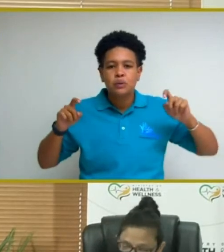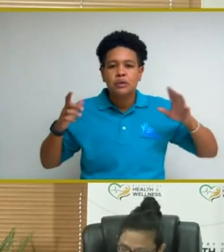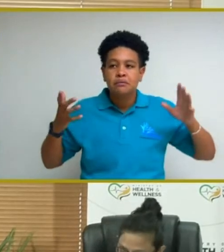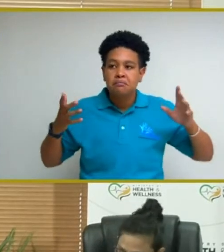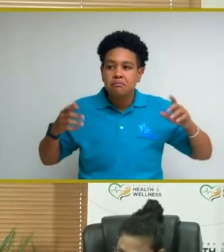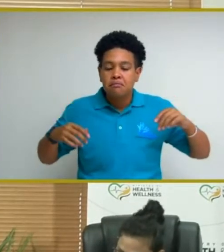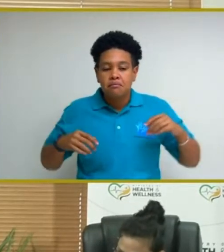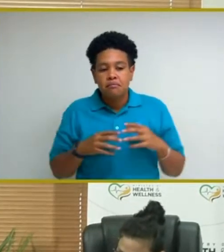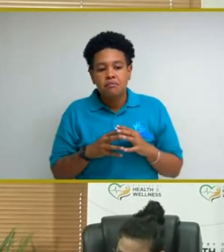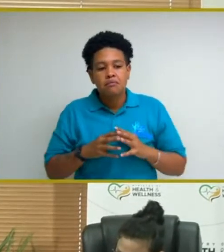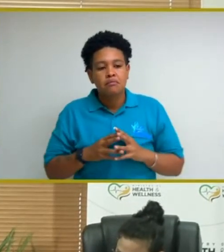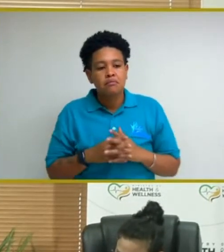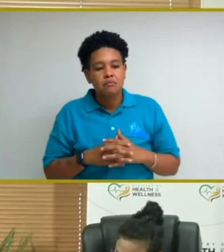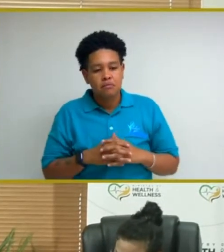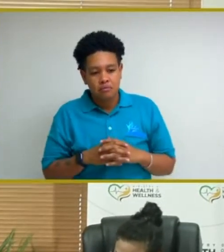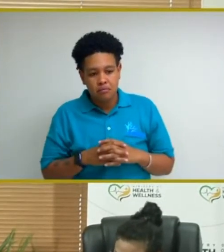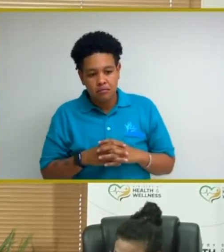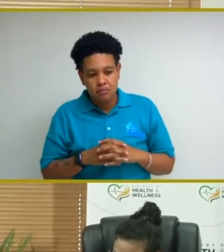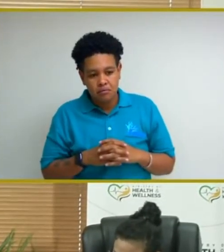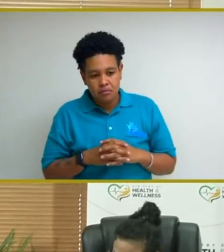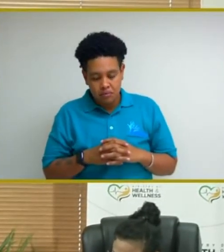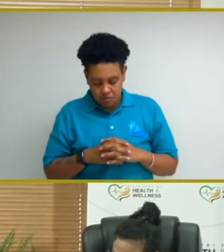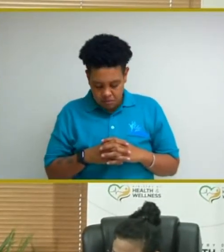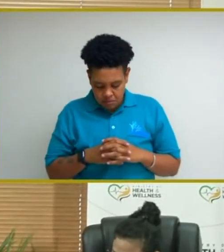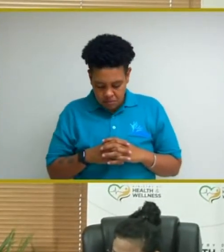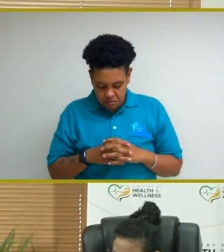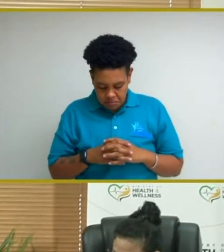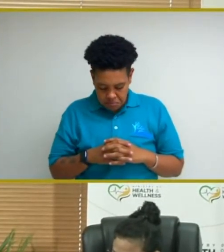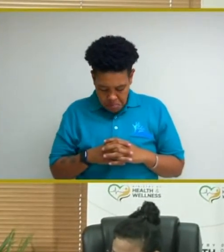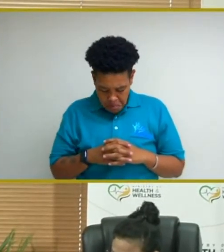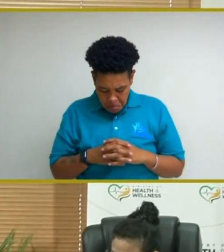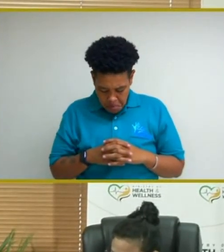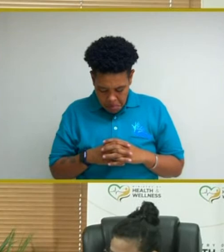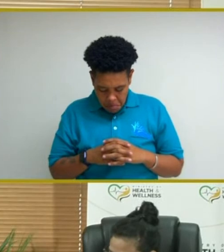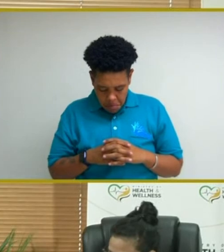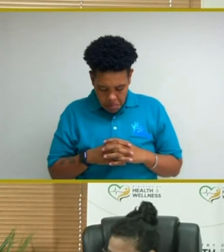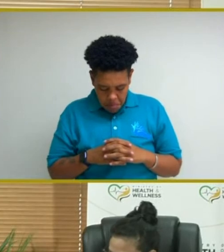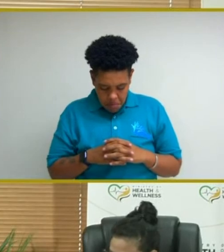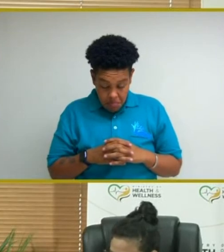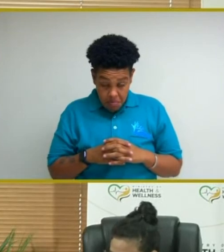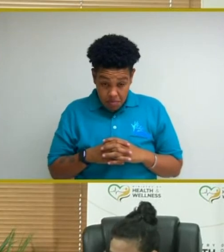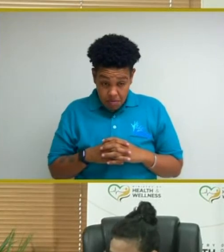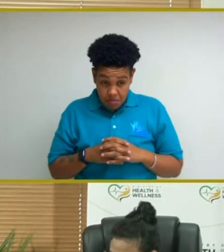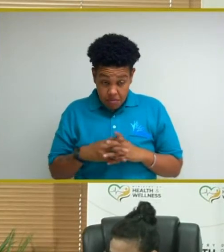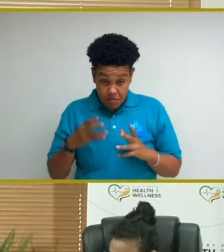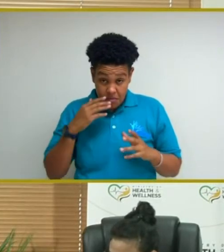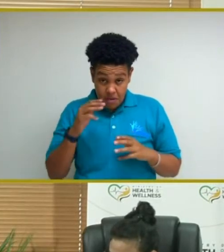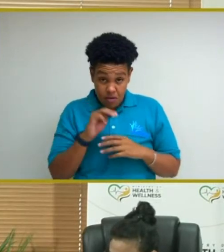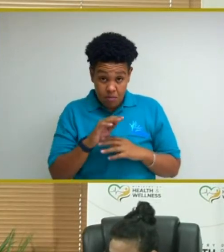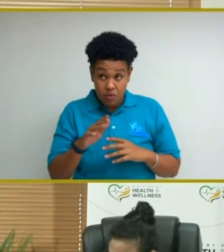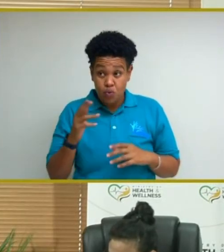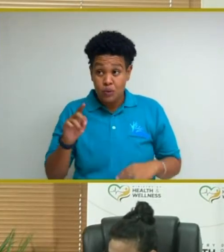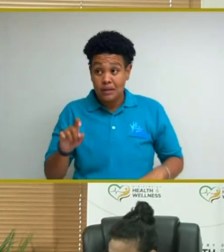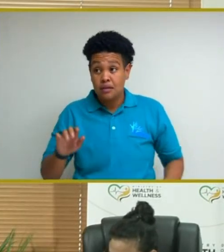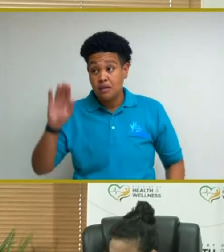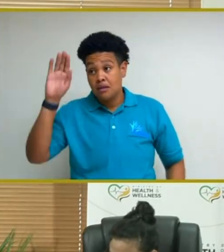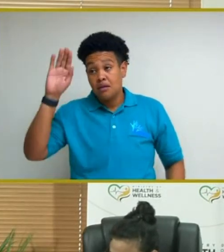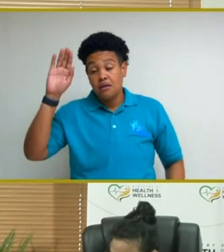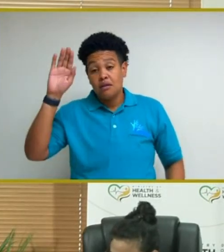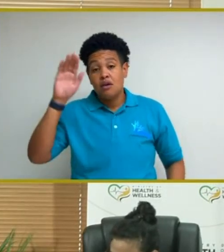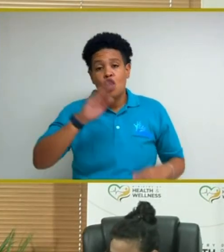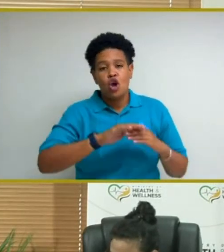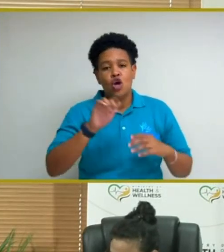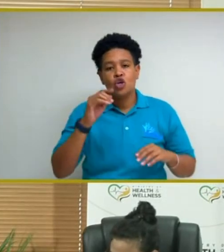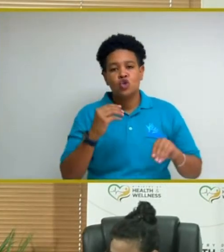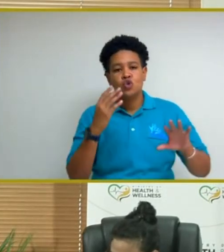Thank you very much, Minister. Just reminding our media colleagues to use the raised hand feature on Zoom to pose